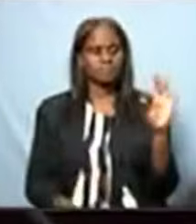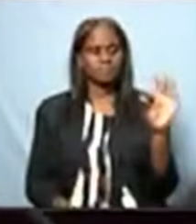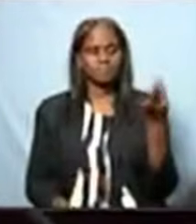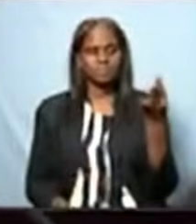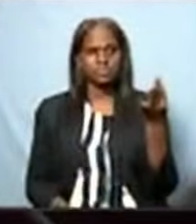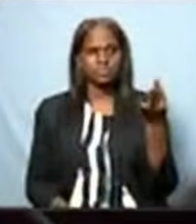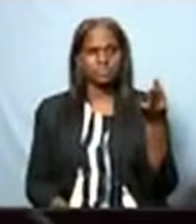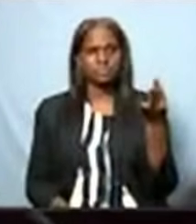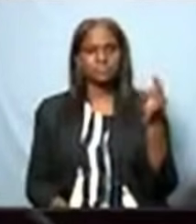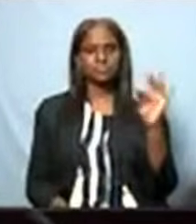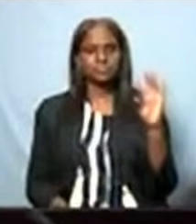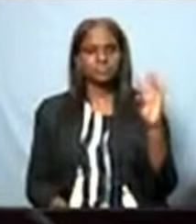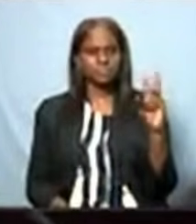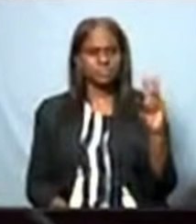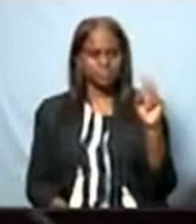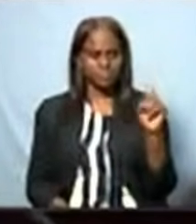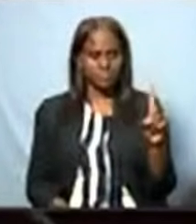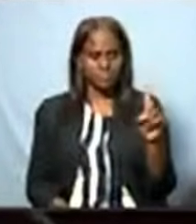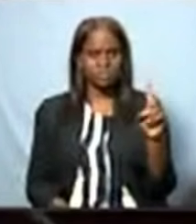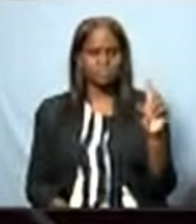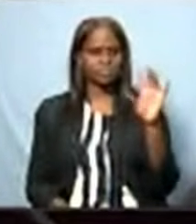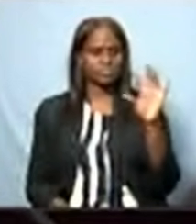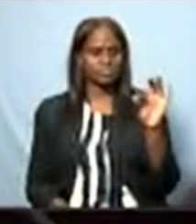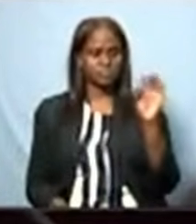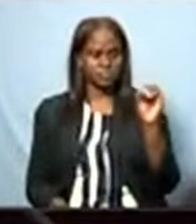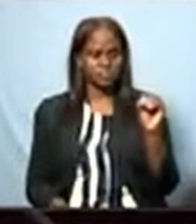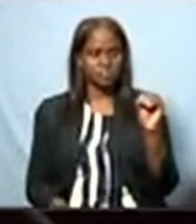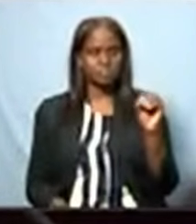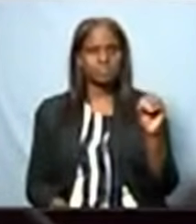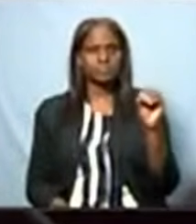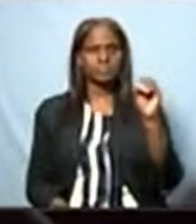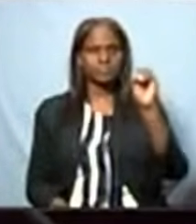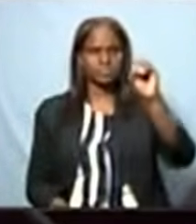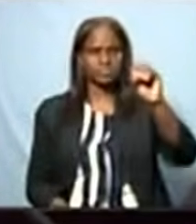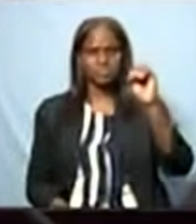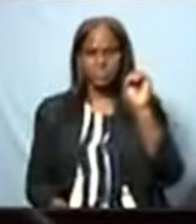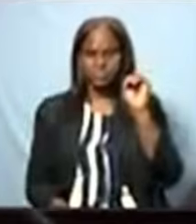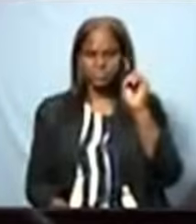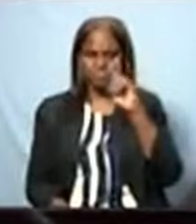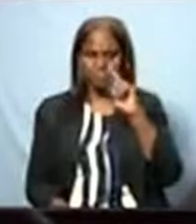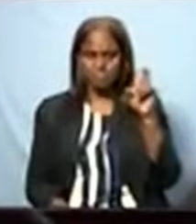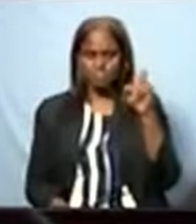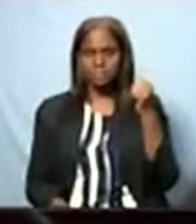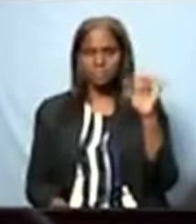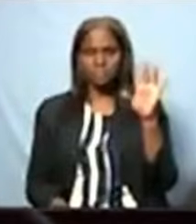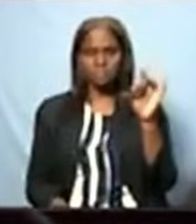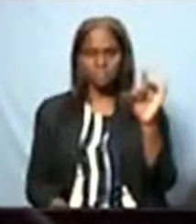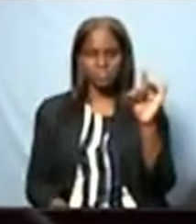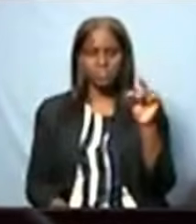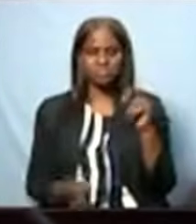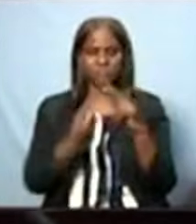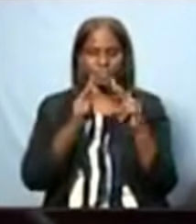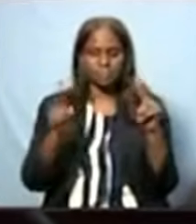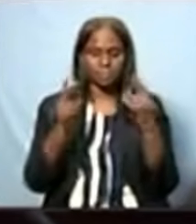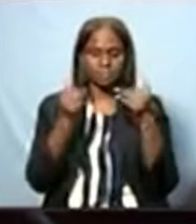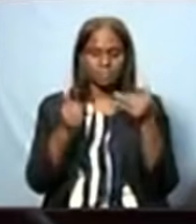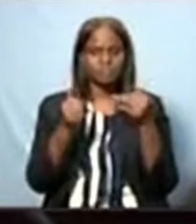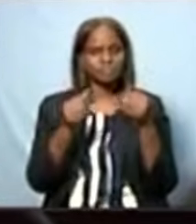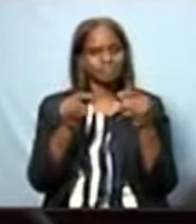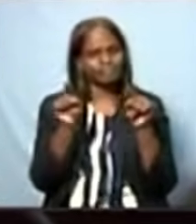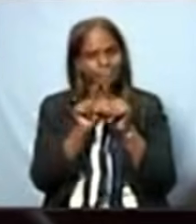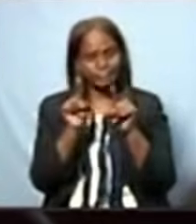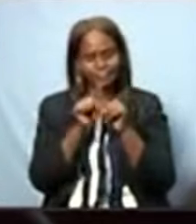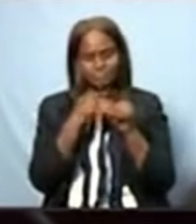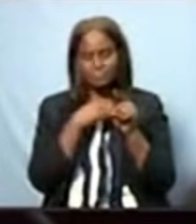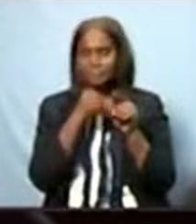9, Article 61, Article 90, Article 118. So the equation, I don't